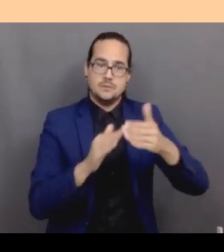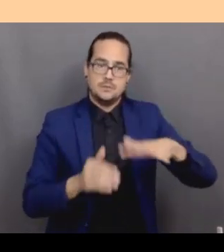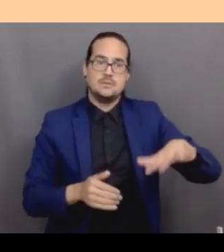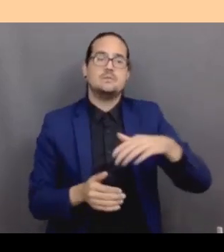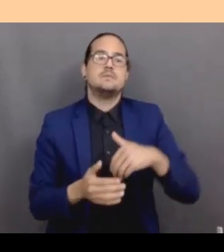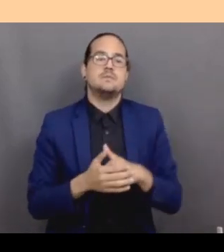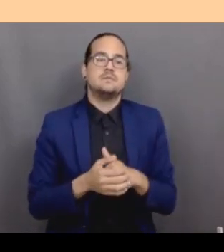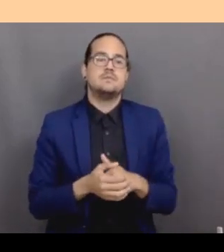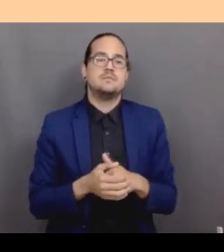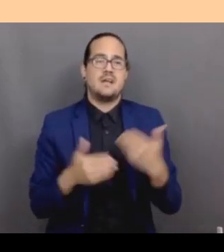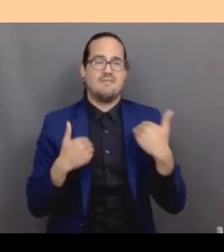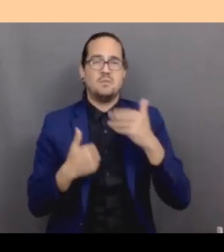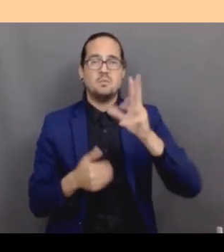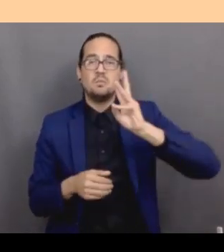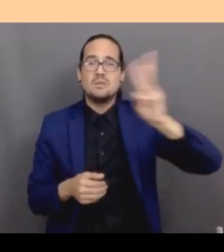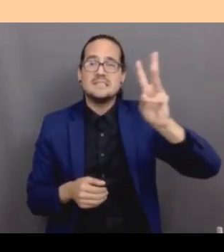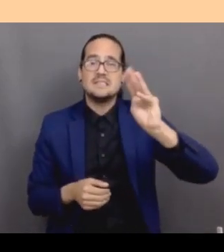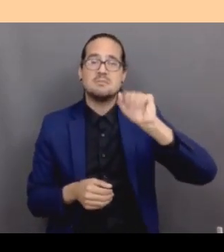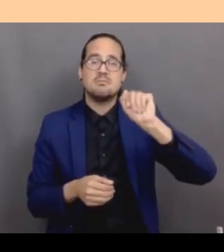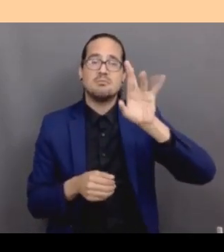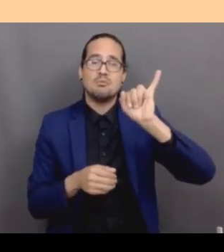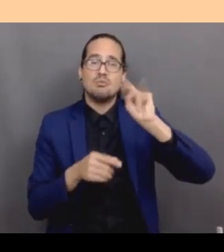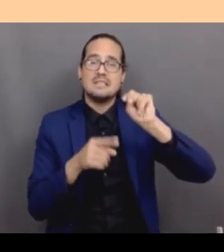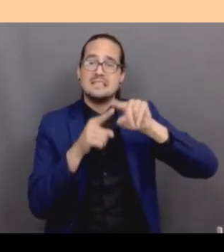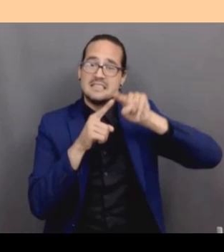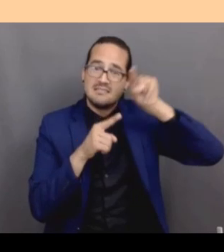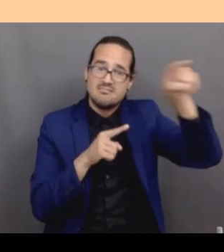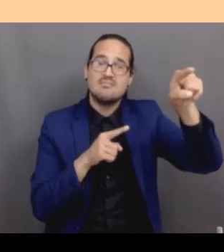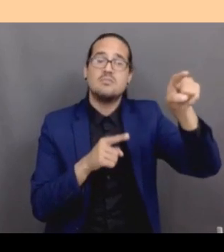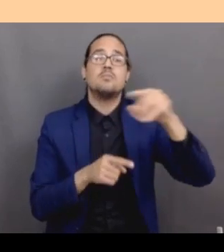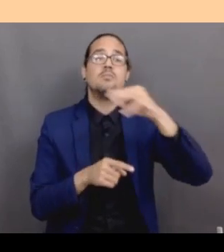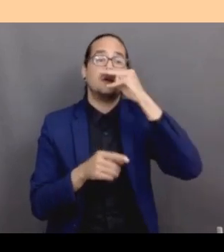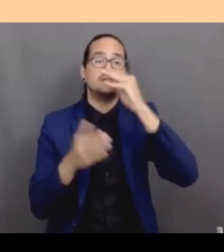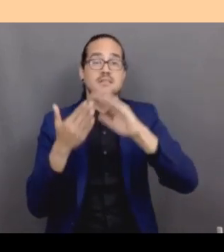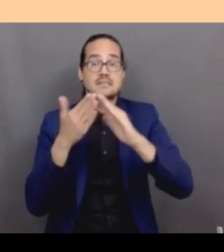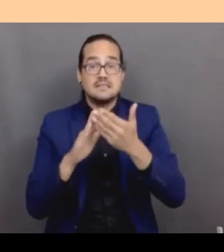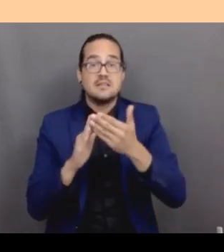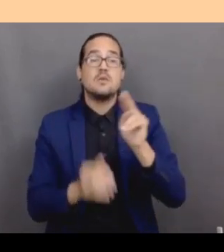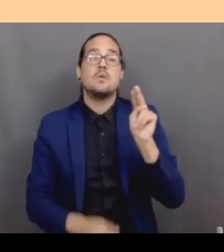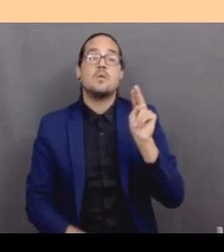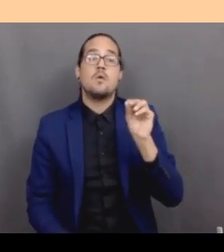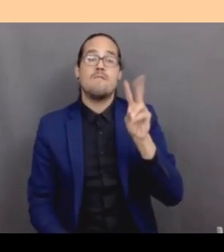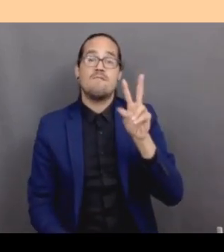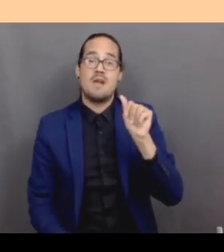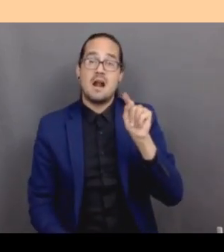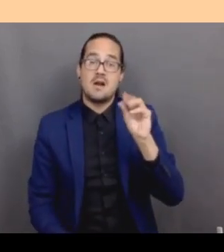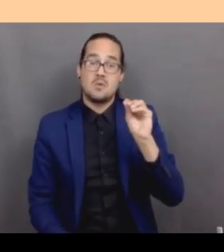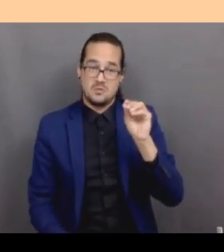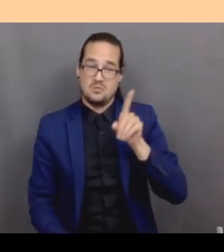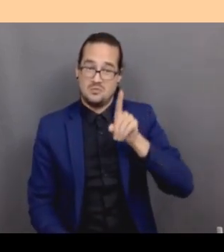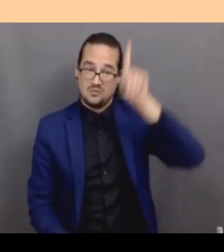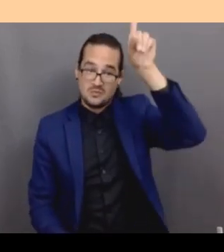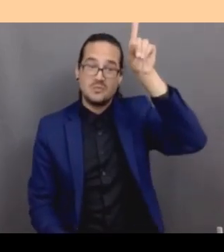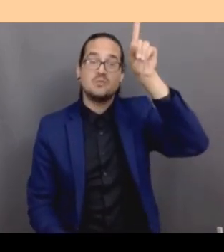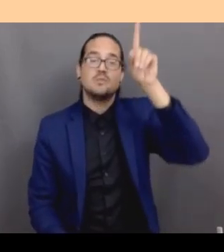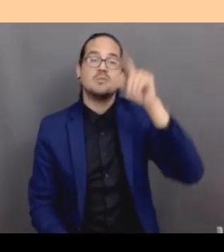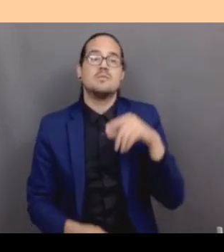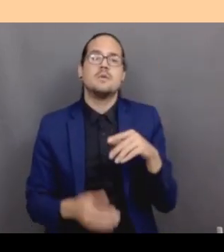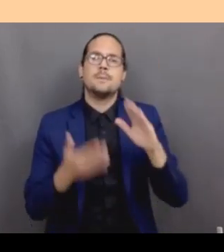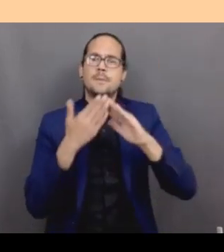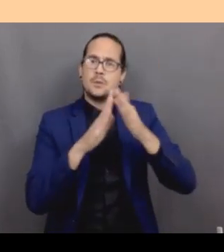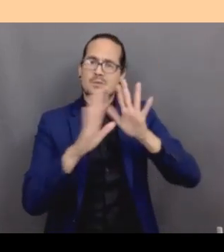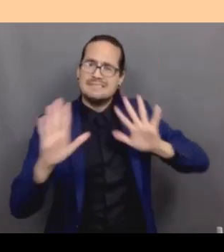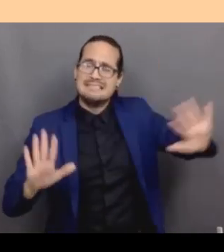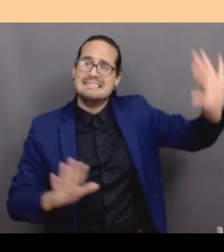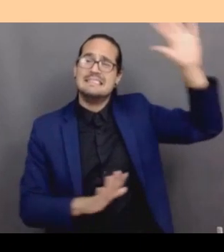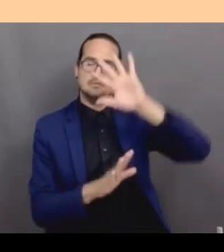Novato. And we've established partnerships between social services and the Marin County Office of Education, providing meals to students who have been affected